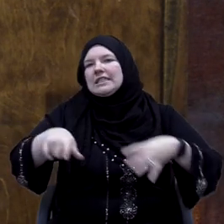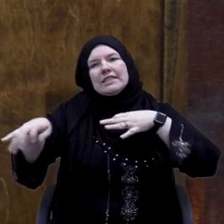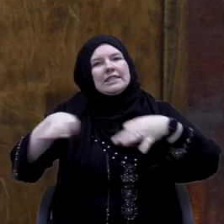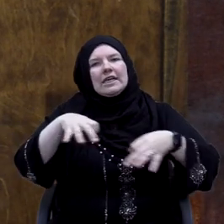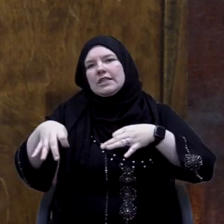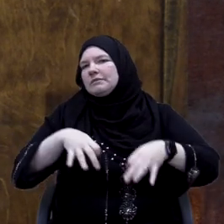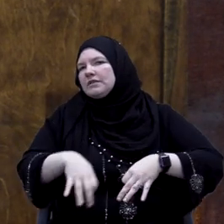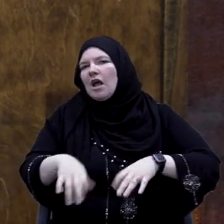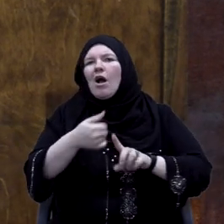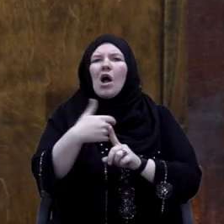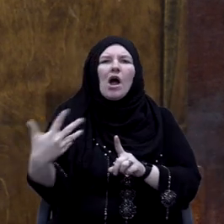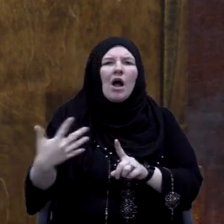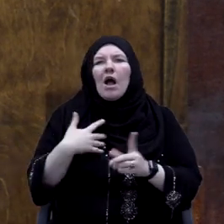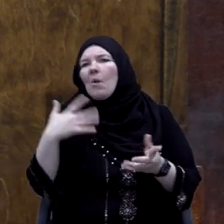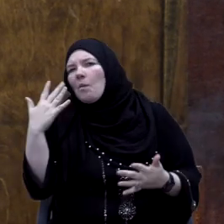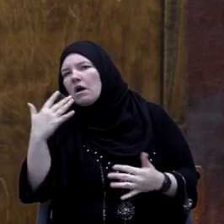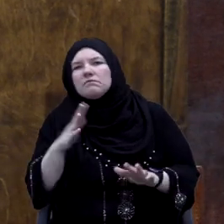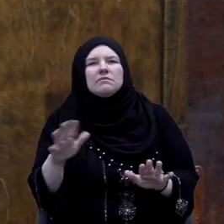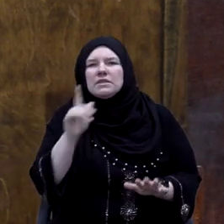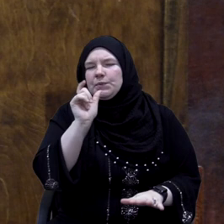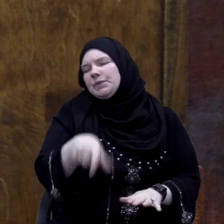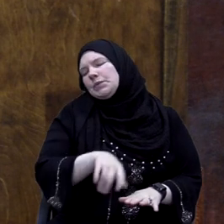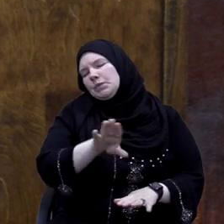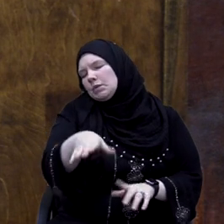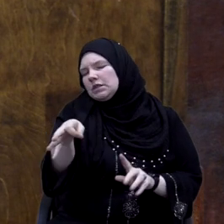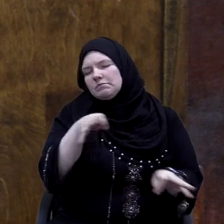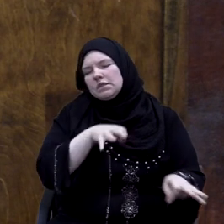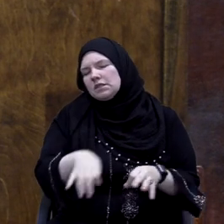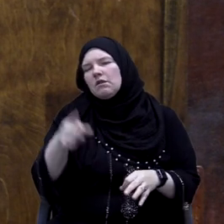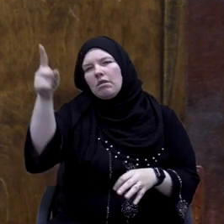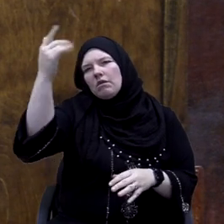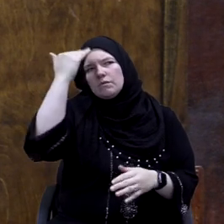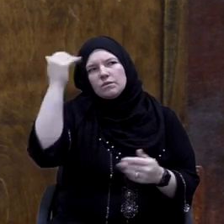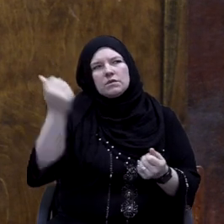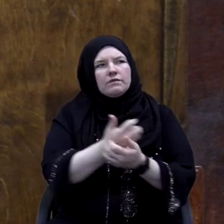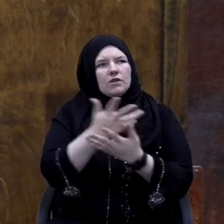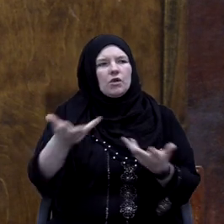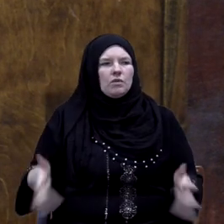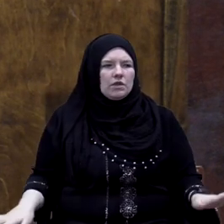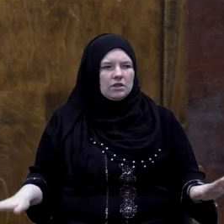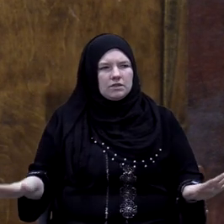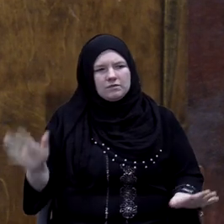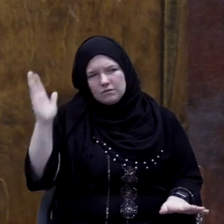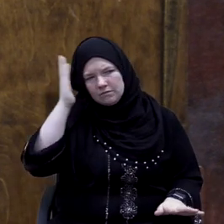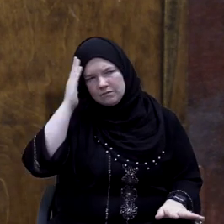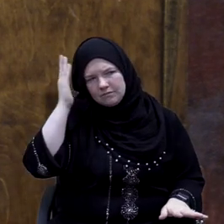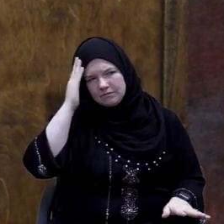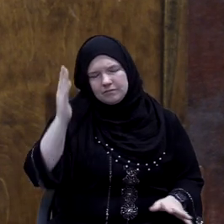explanation. He will not need your explanation. He knows everything.